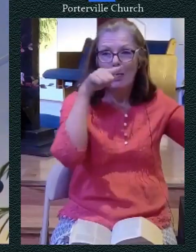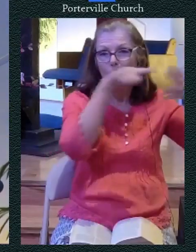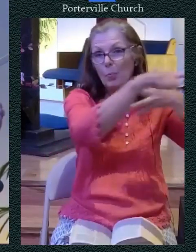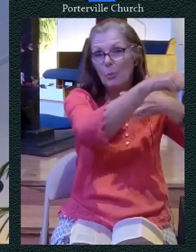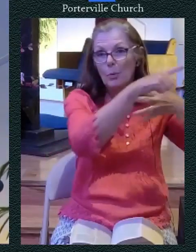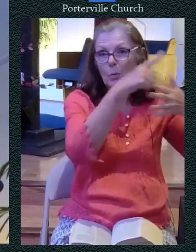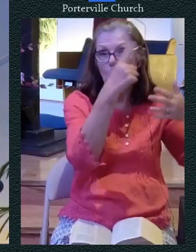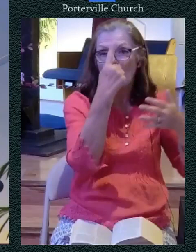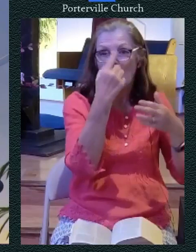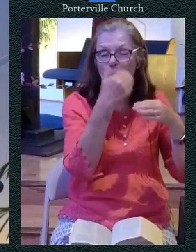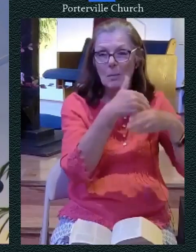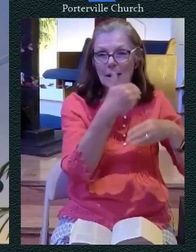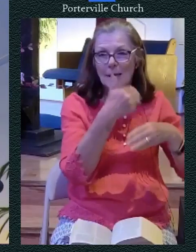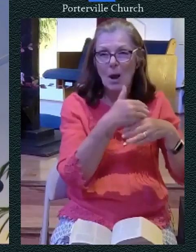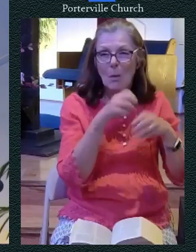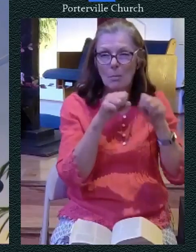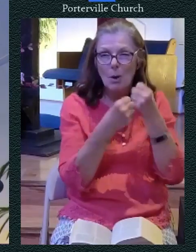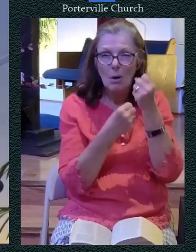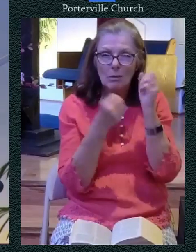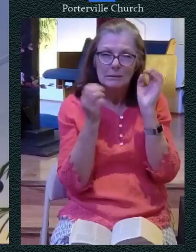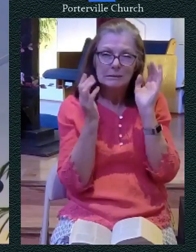size.